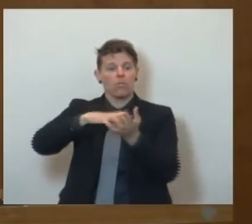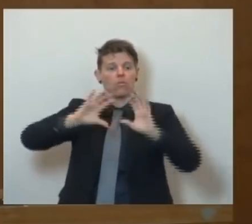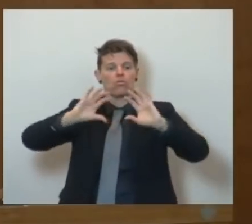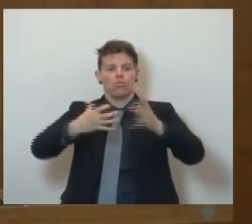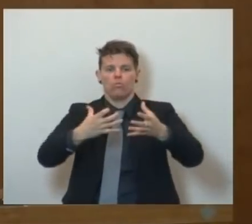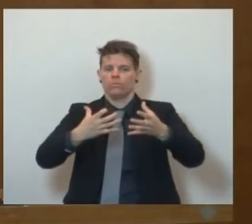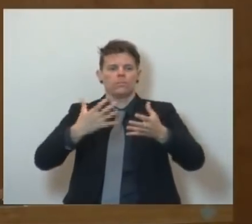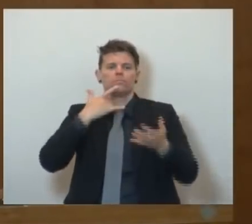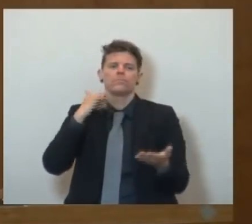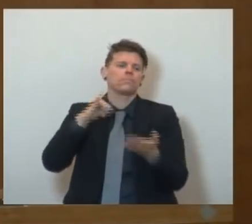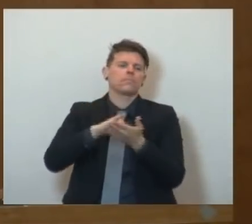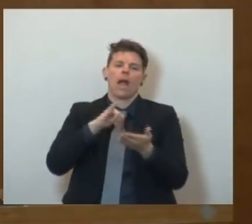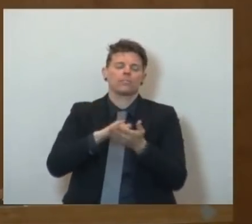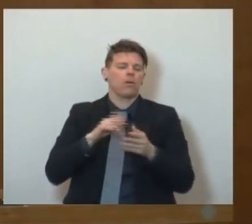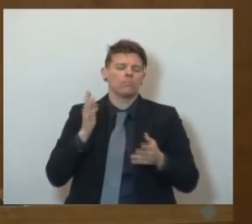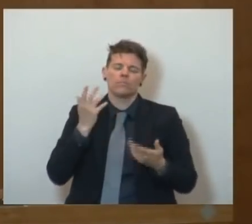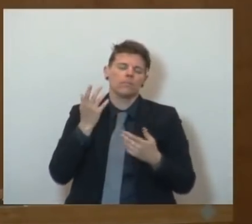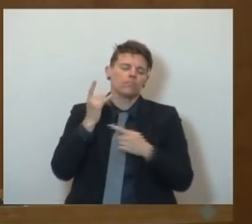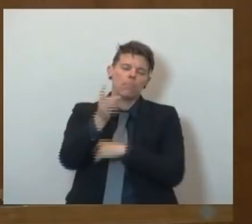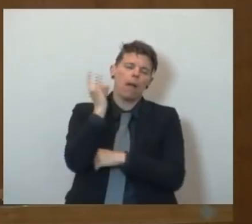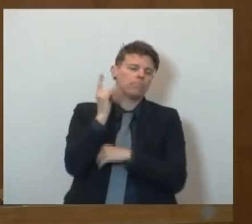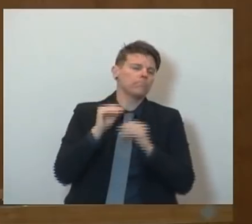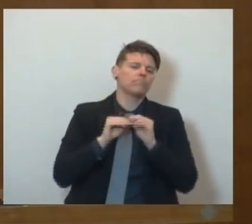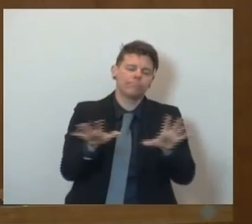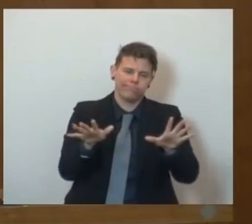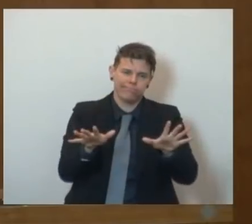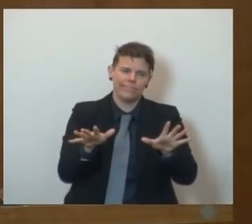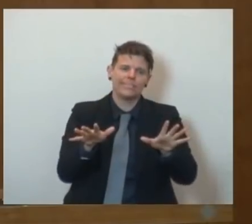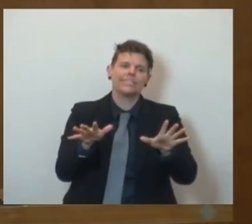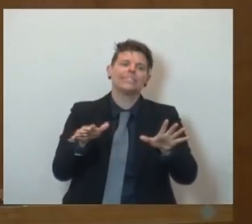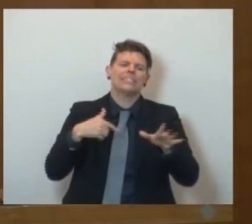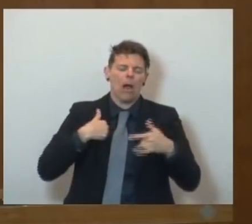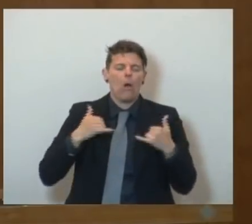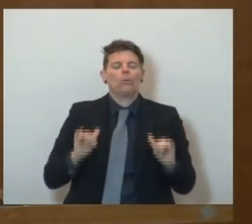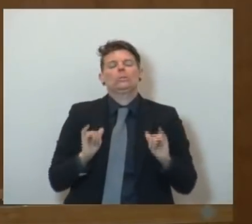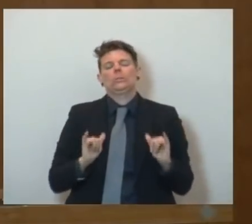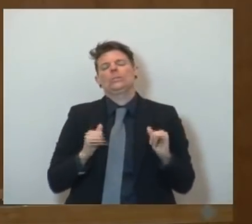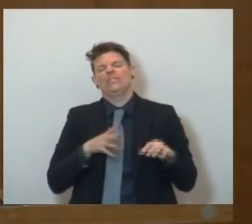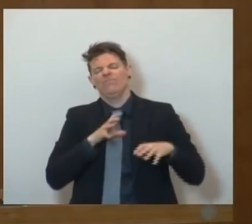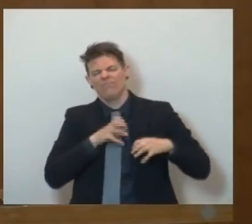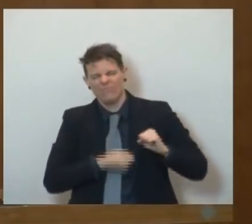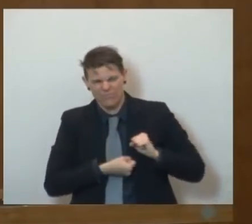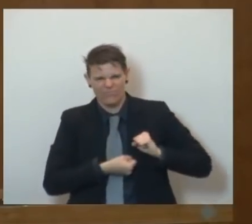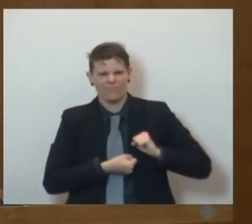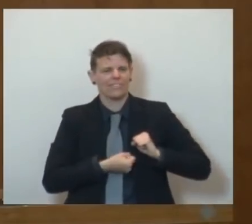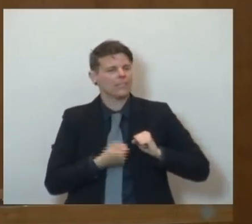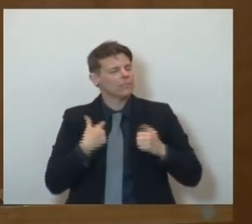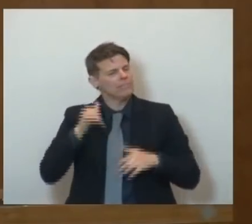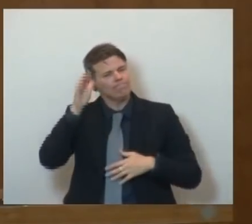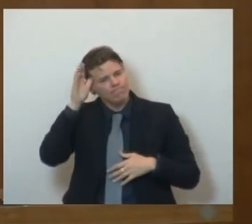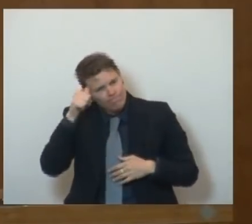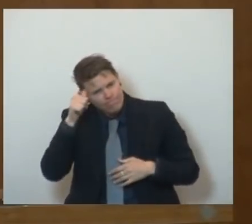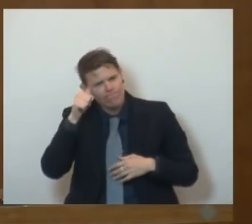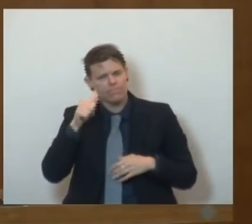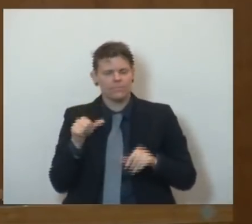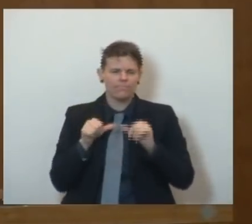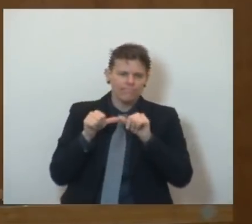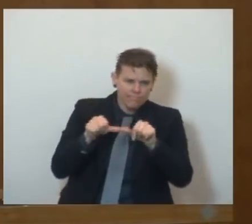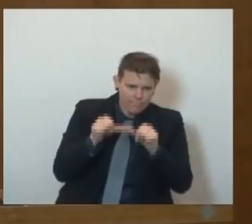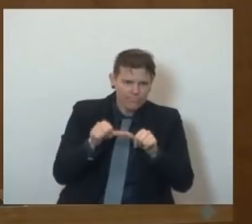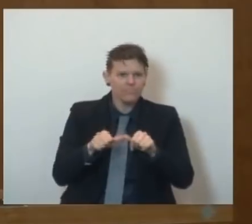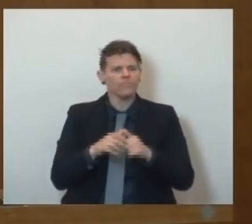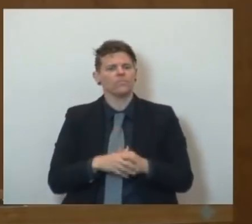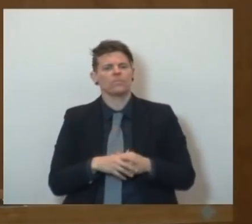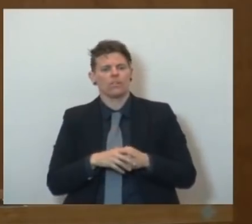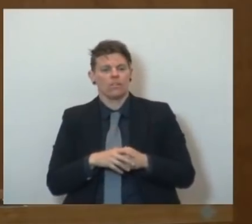And so we mourn that and continue. So we do have aggressive